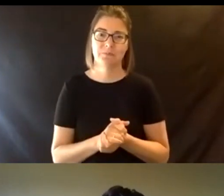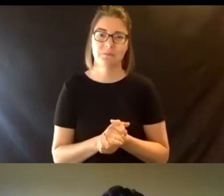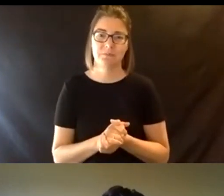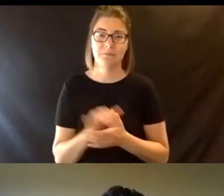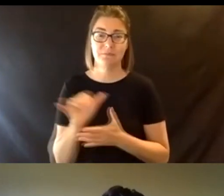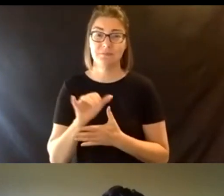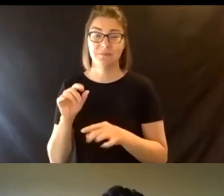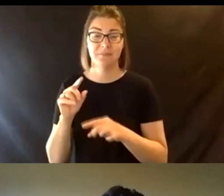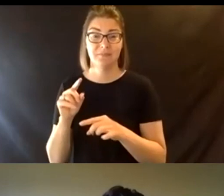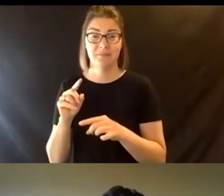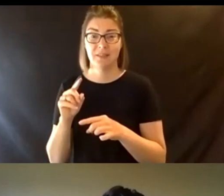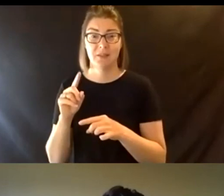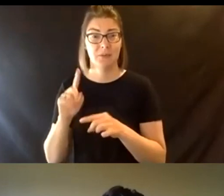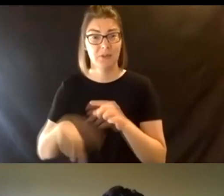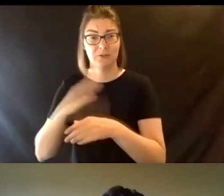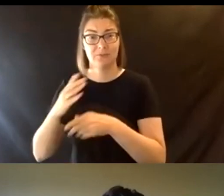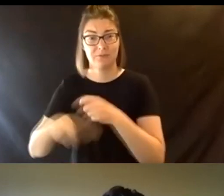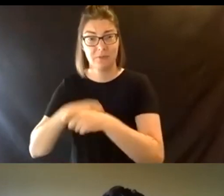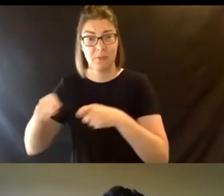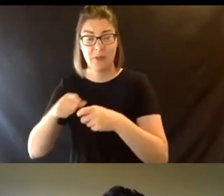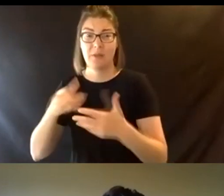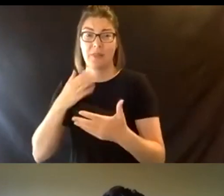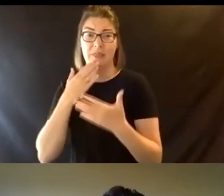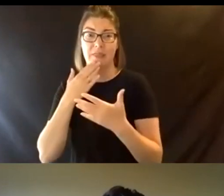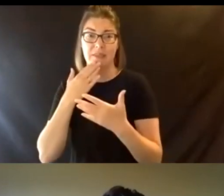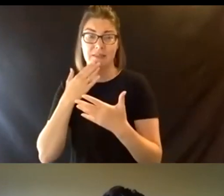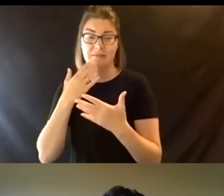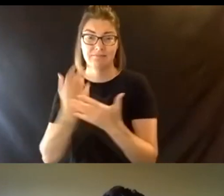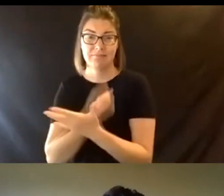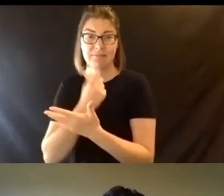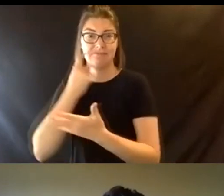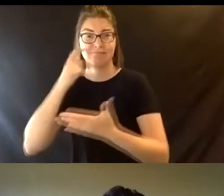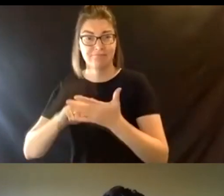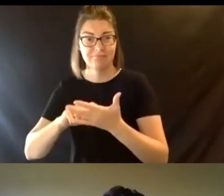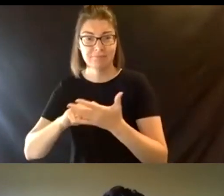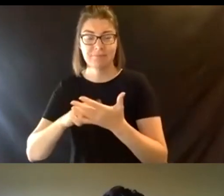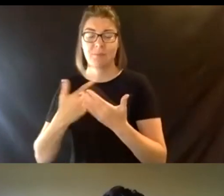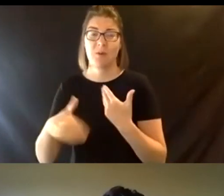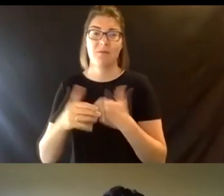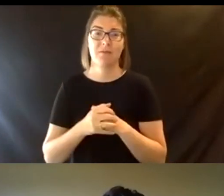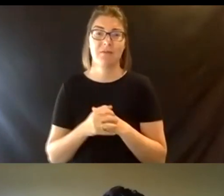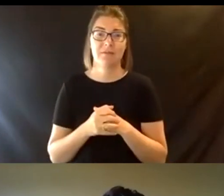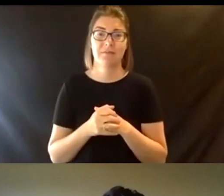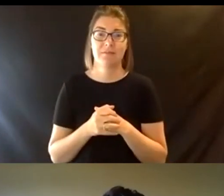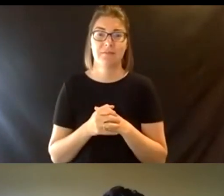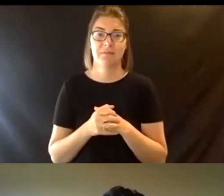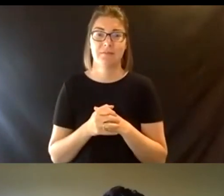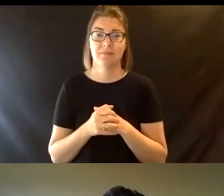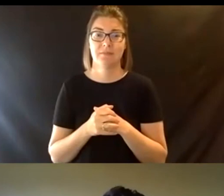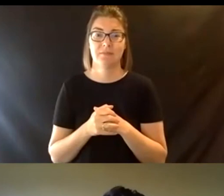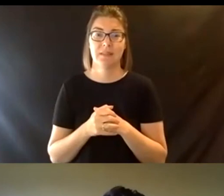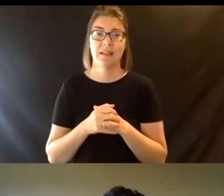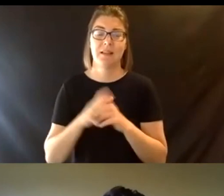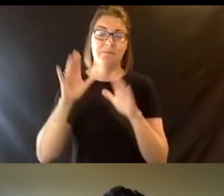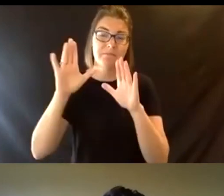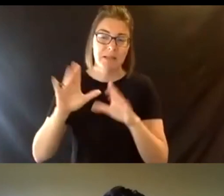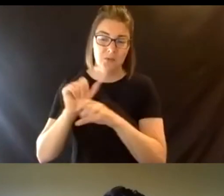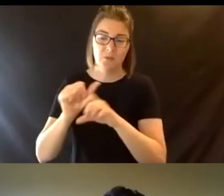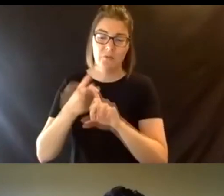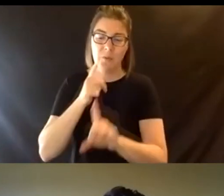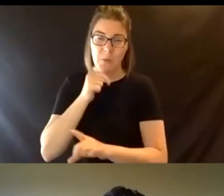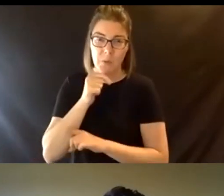couldn't end this session without taking the time to acknowledge the amazing work of the Eagle team, but